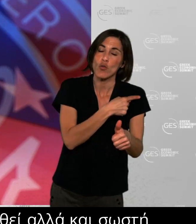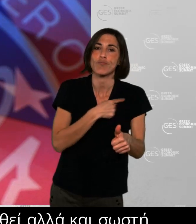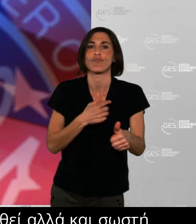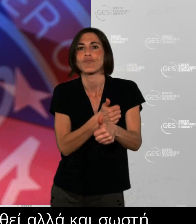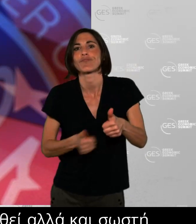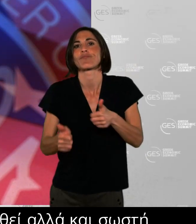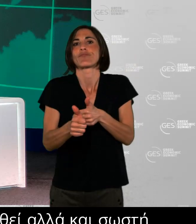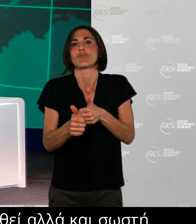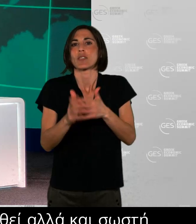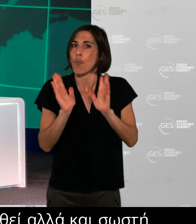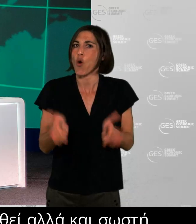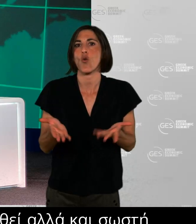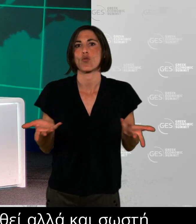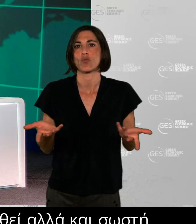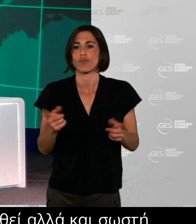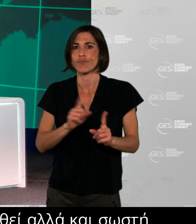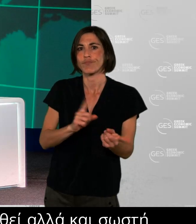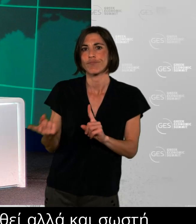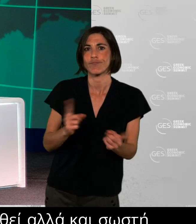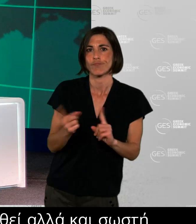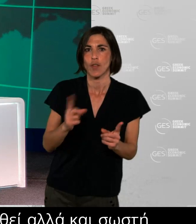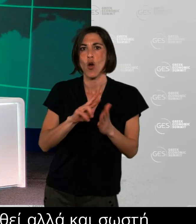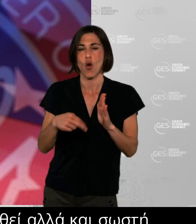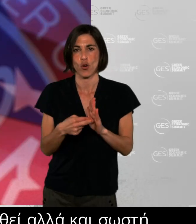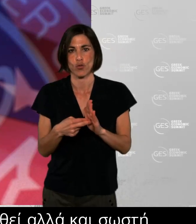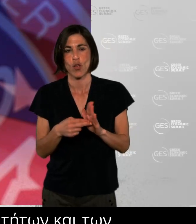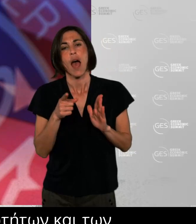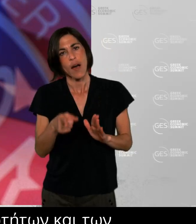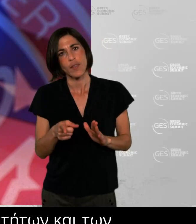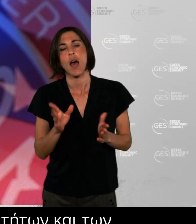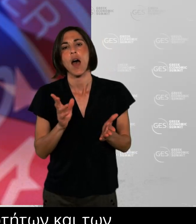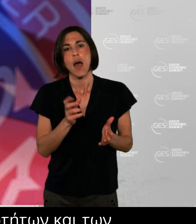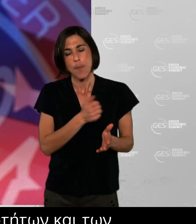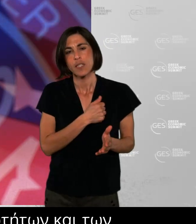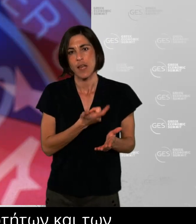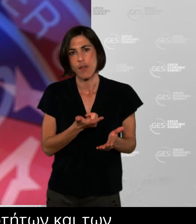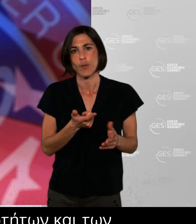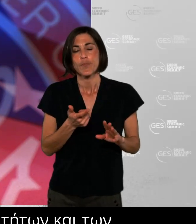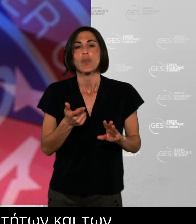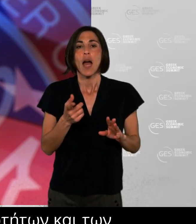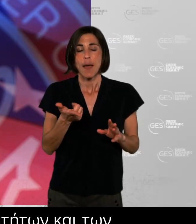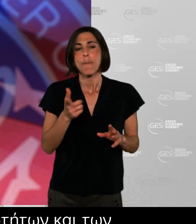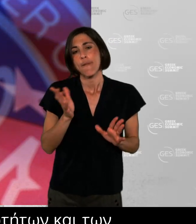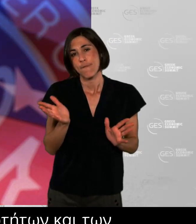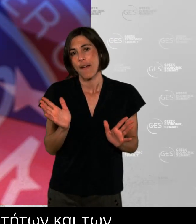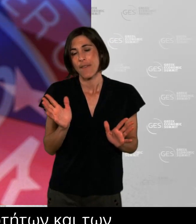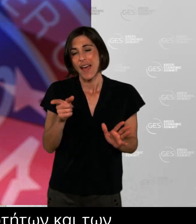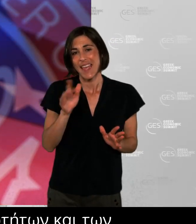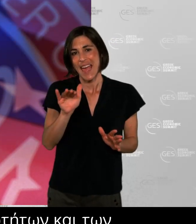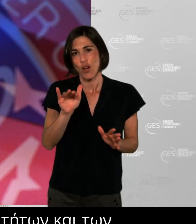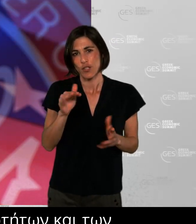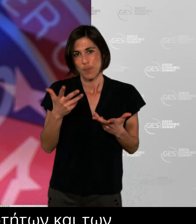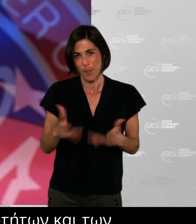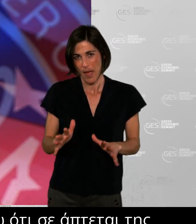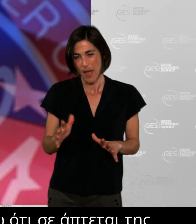forms. Now, I think your question probably is aiming at the third more specific category, which I would identify as skills.